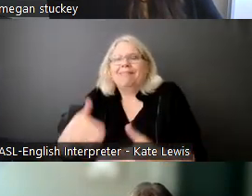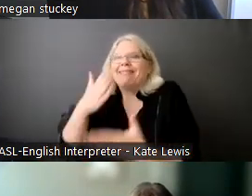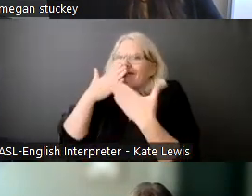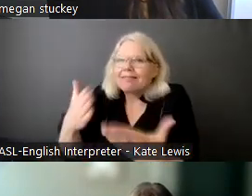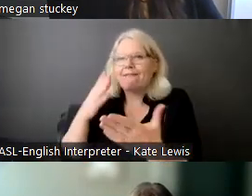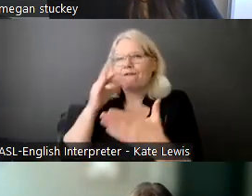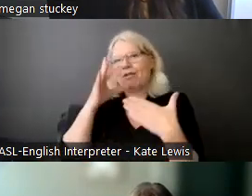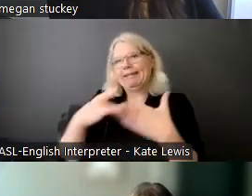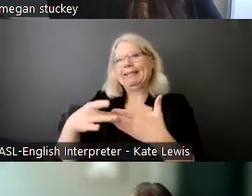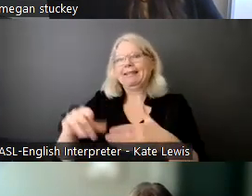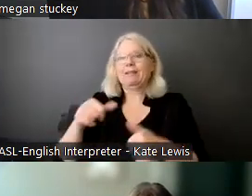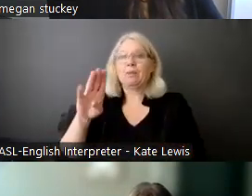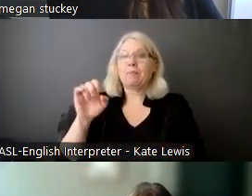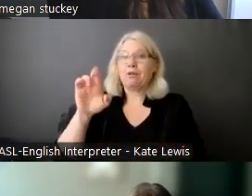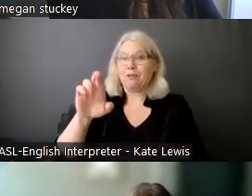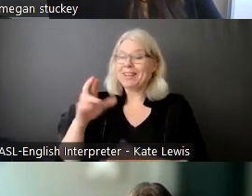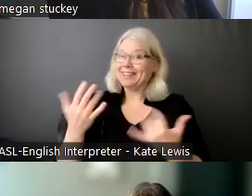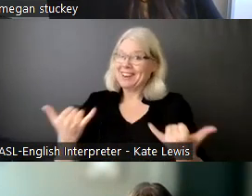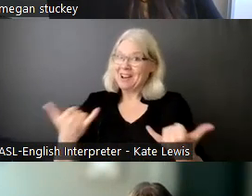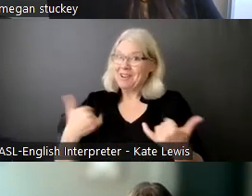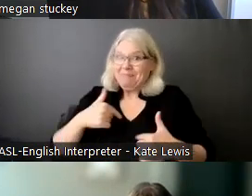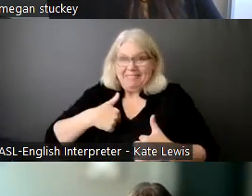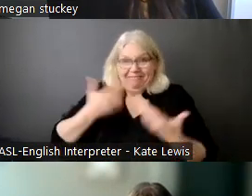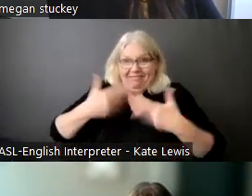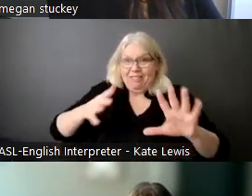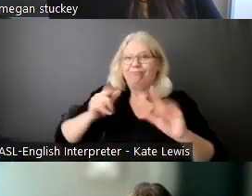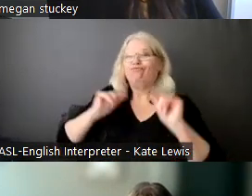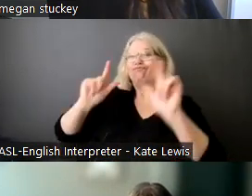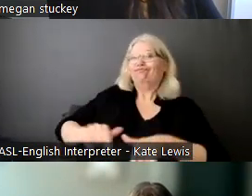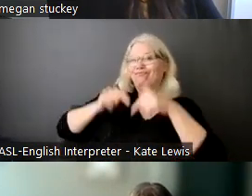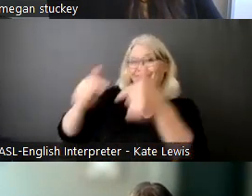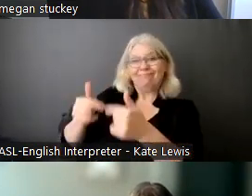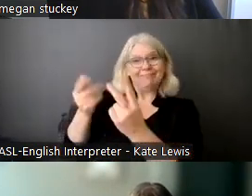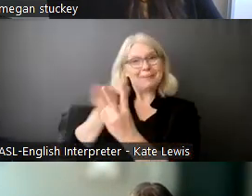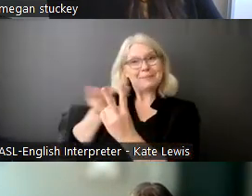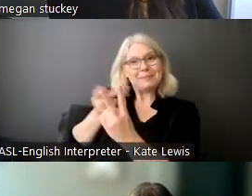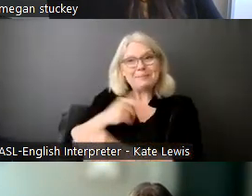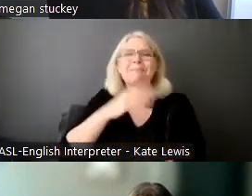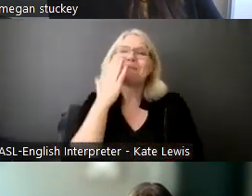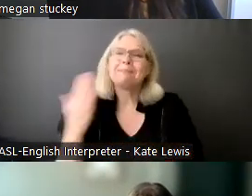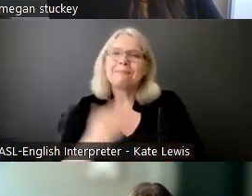session. I will stop sharing my screen and hand it over now to Megan and Shauna. Thank you.